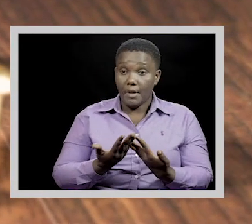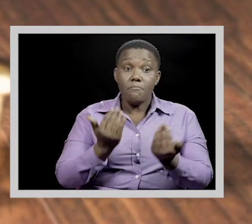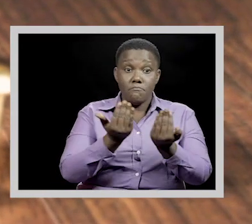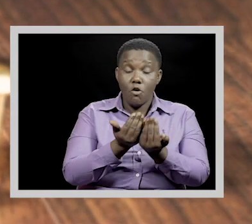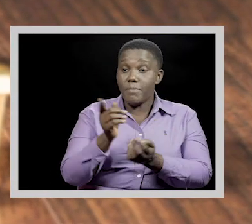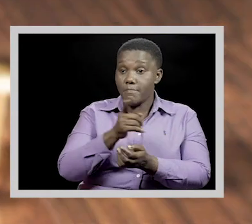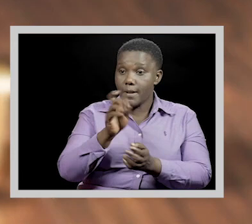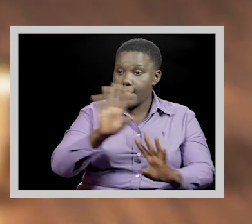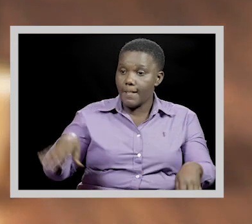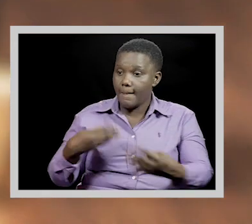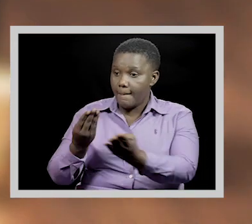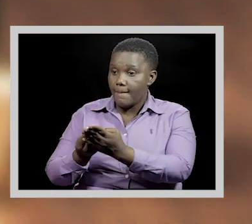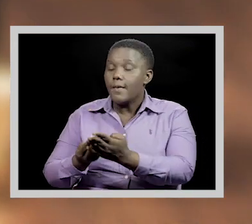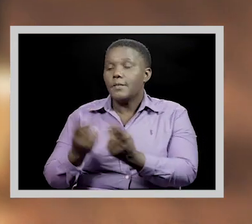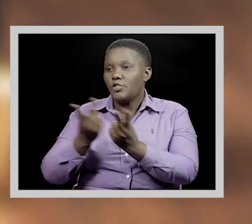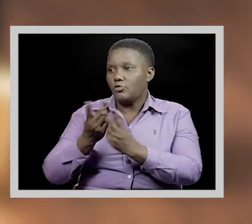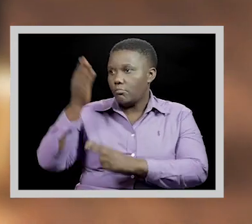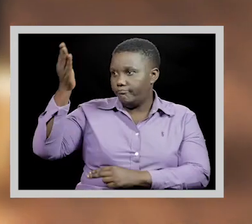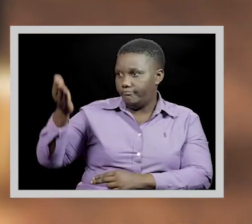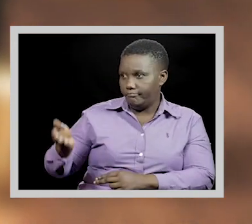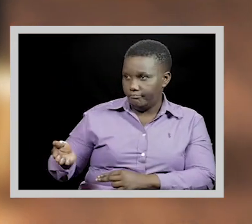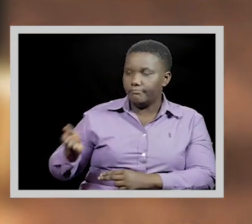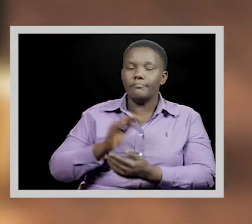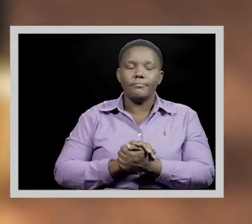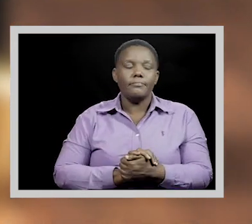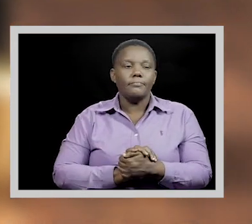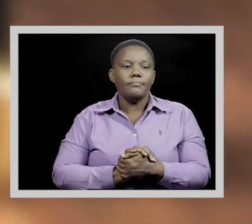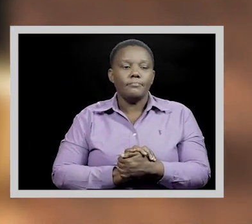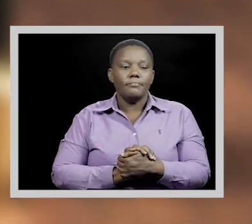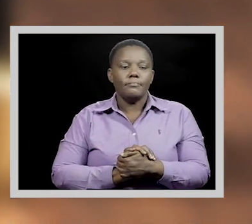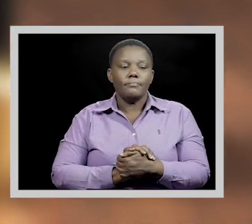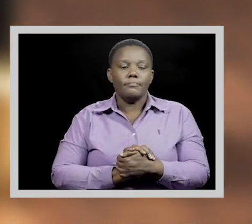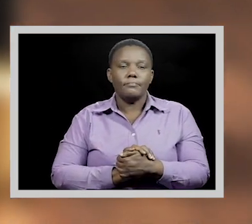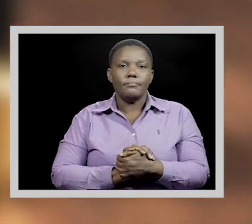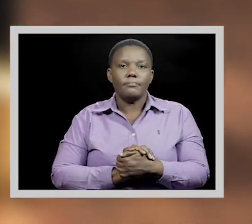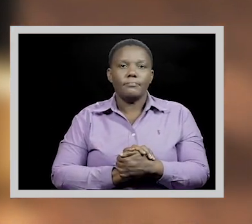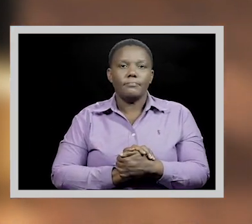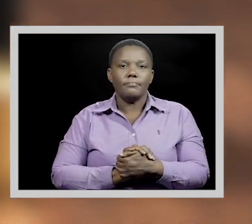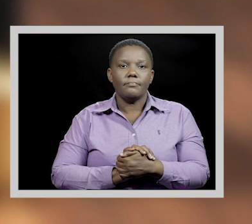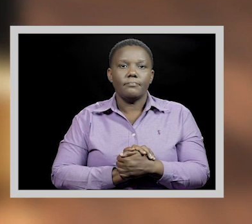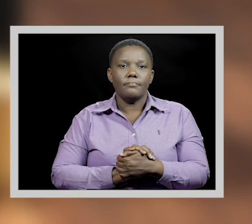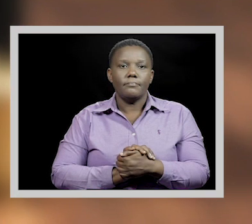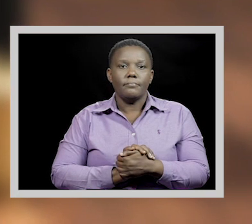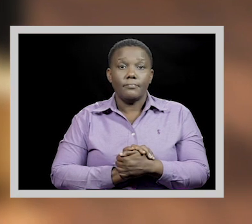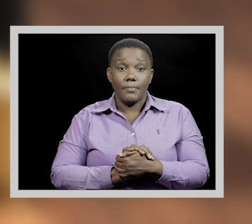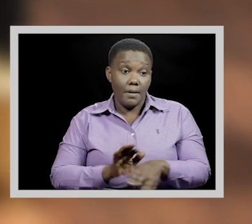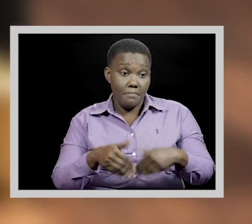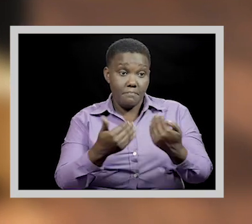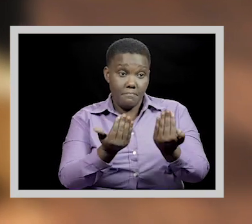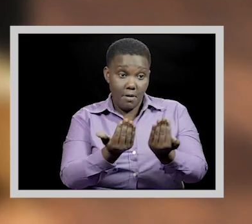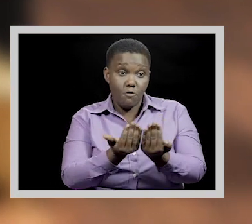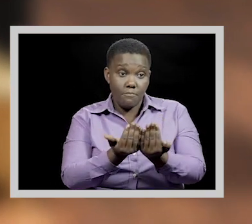juvenile court include applications for custody, maintenance, access, and